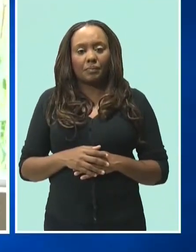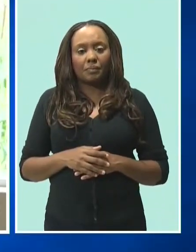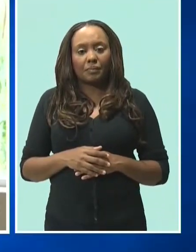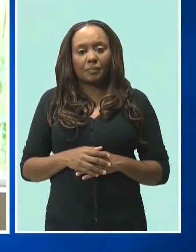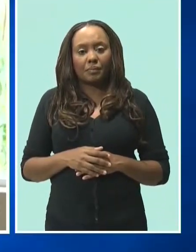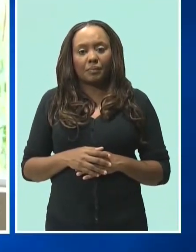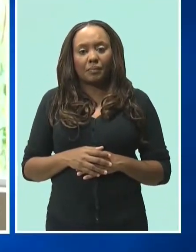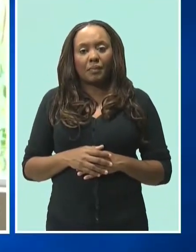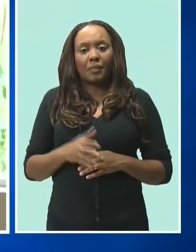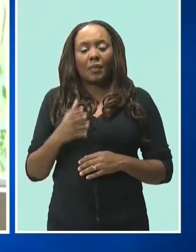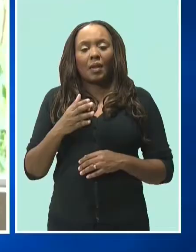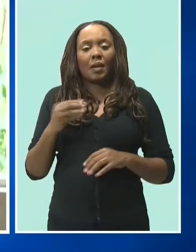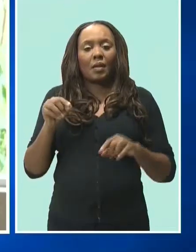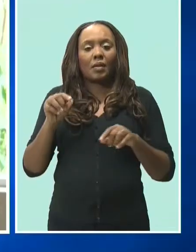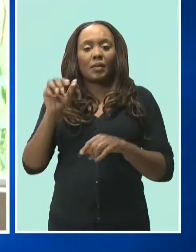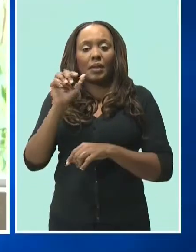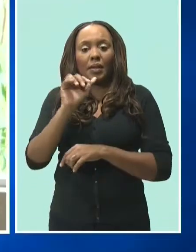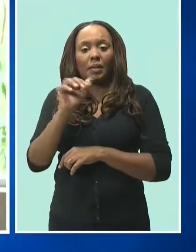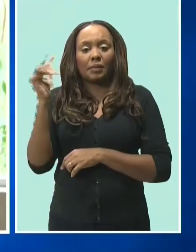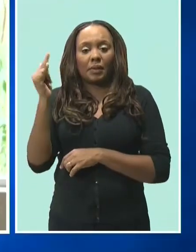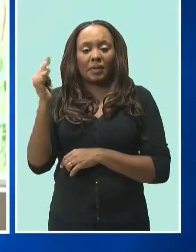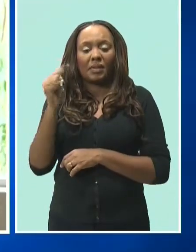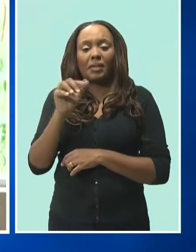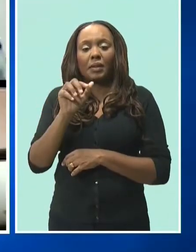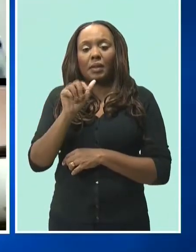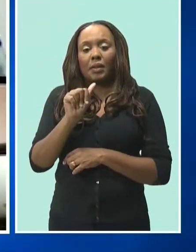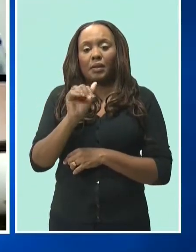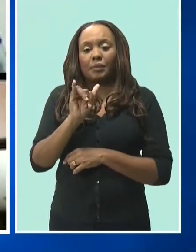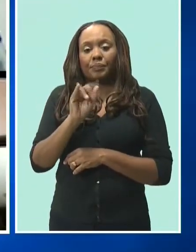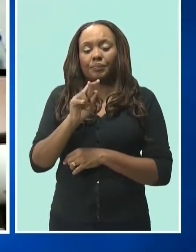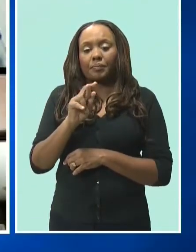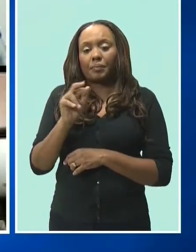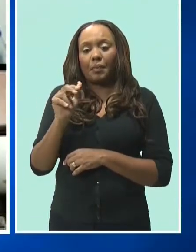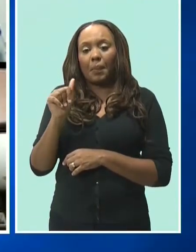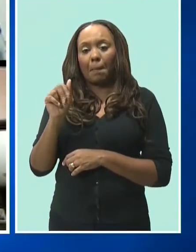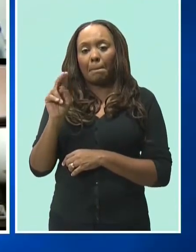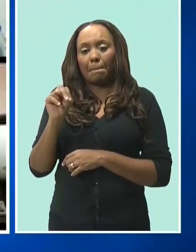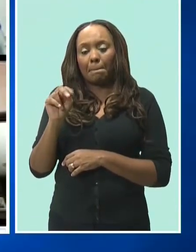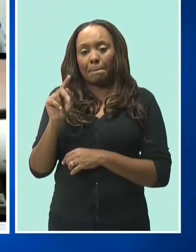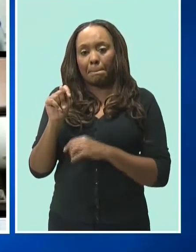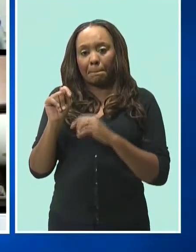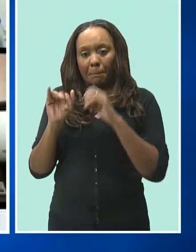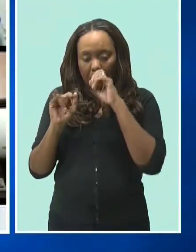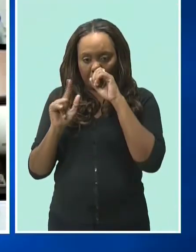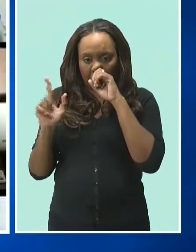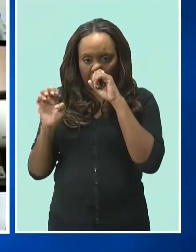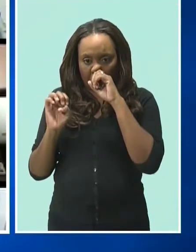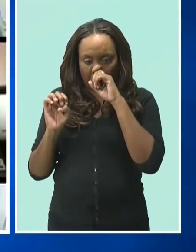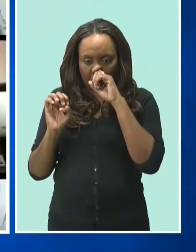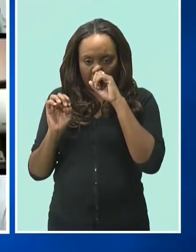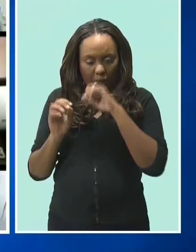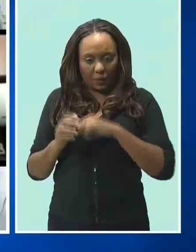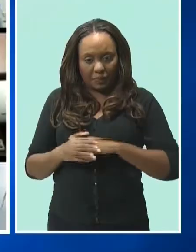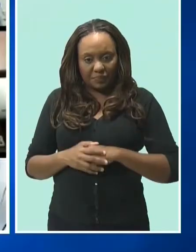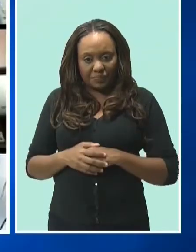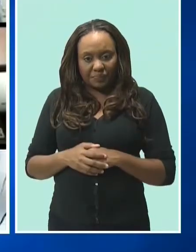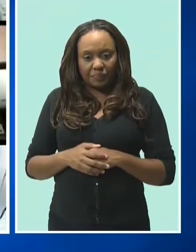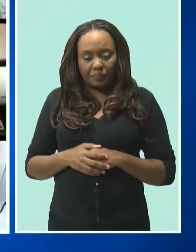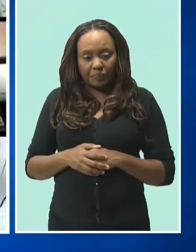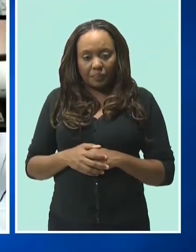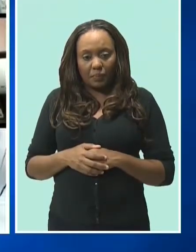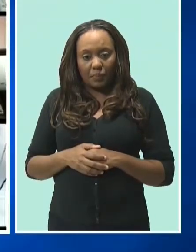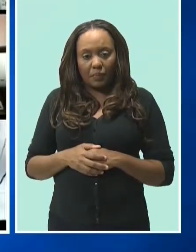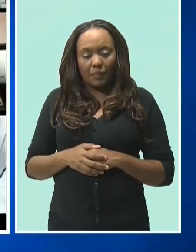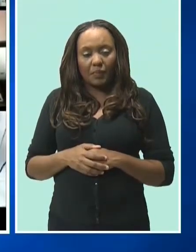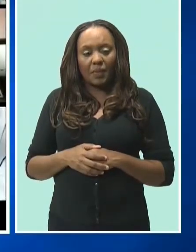the Air Antilles, which is French-based, as you know. Meanwhile, in his first official address as CARICOM chair, Dr. Ralph